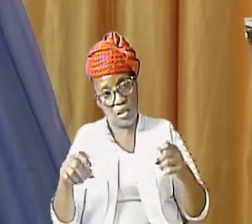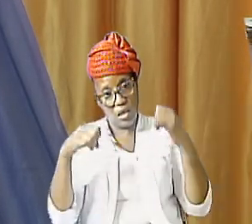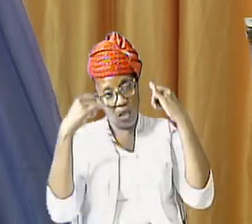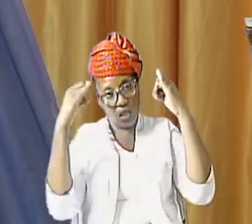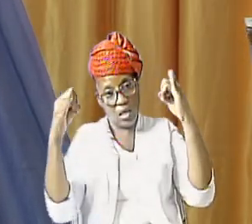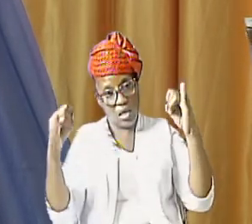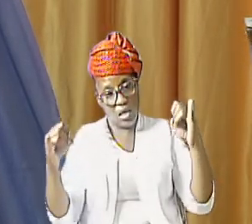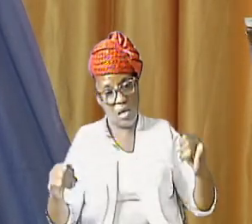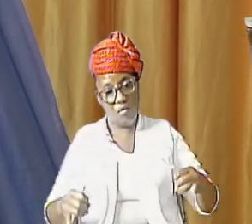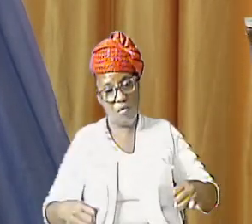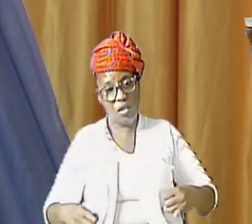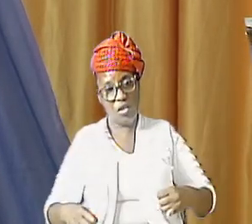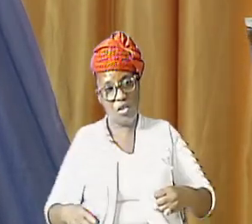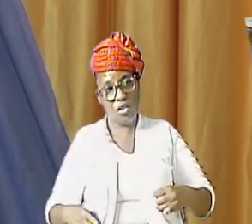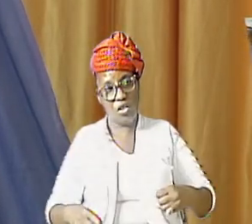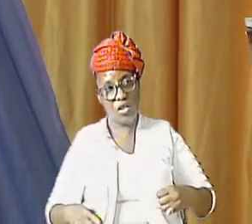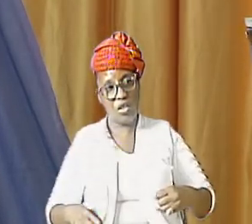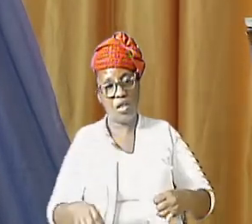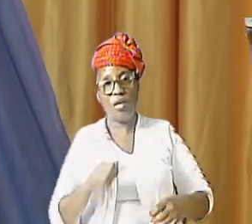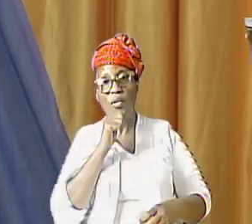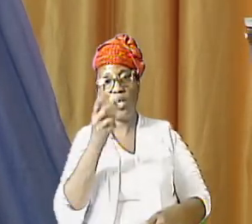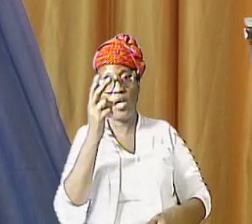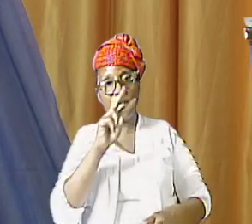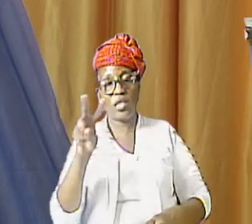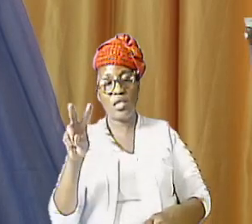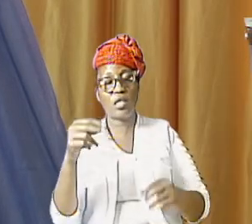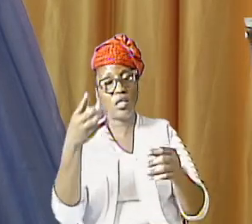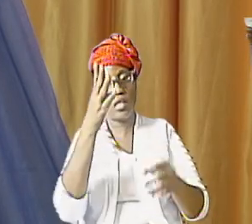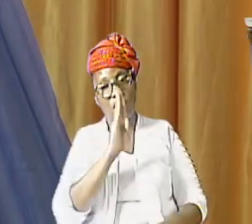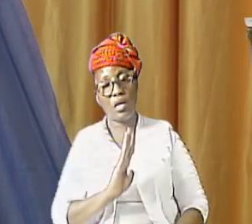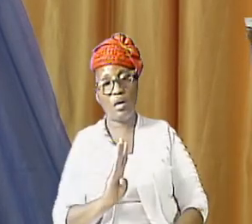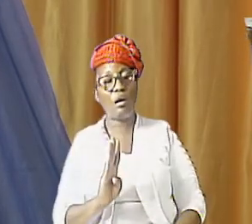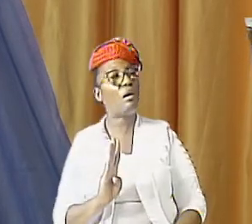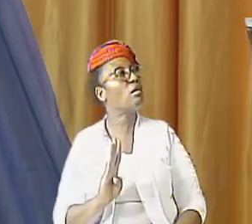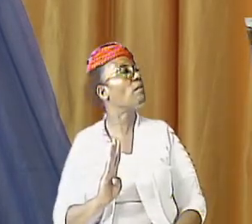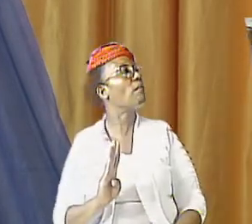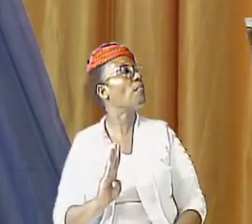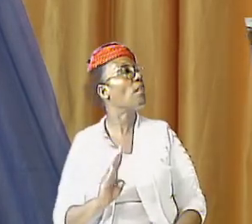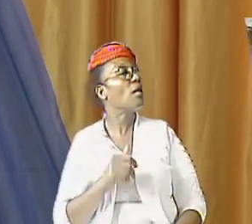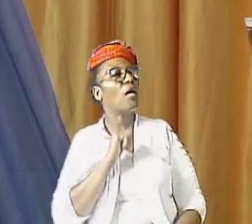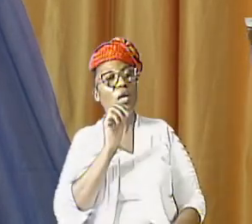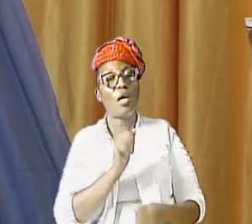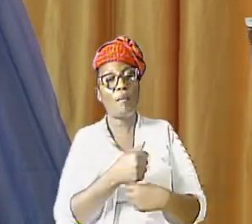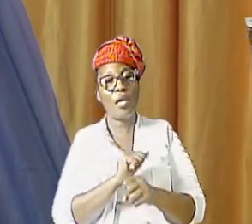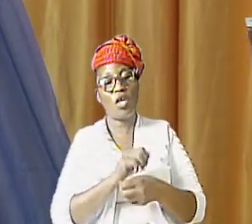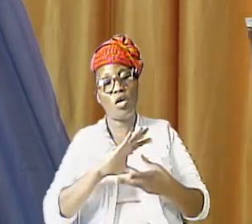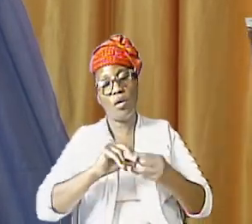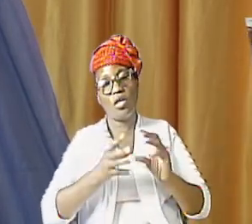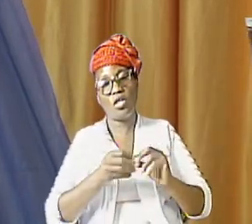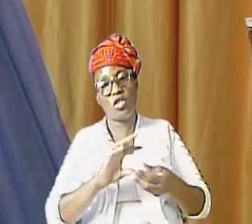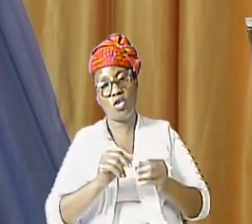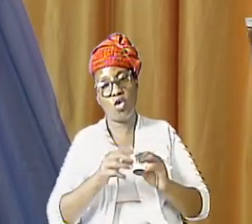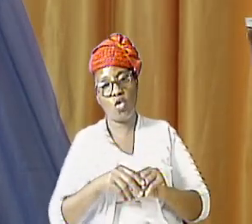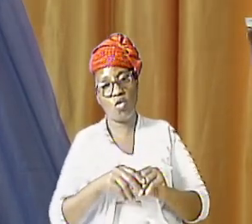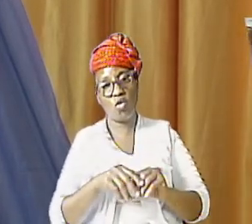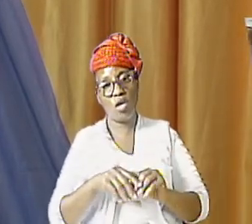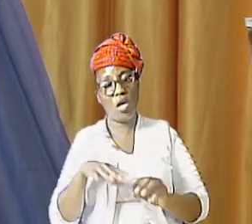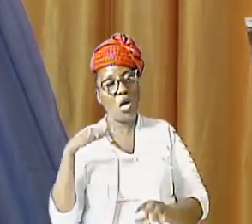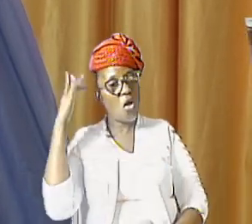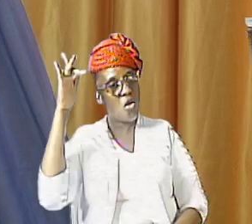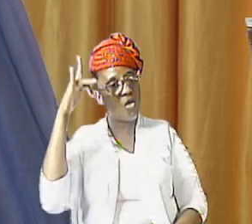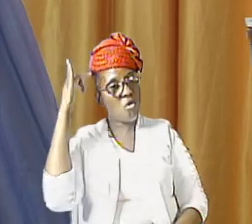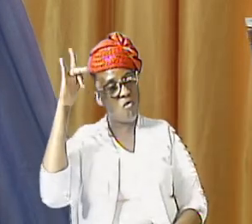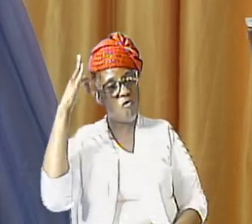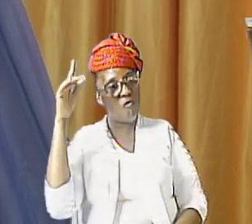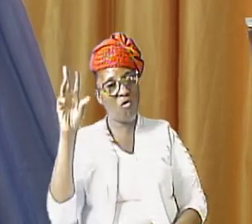invisible God. That's Colossians 1, verse 15. So I'm not making up a story to trick anybody here today. This